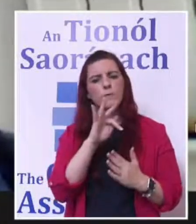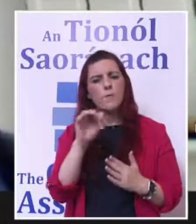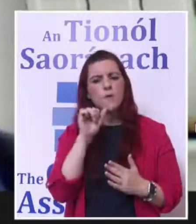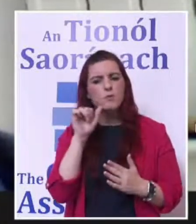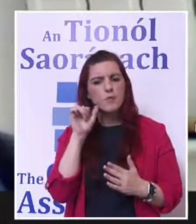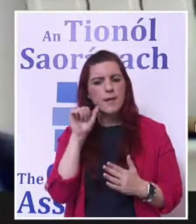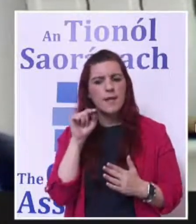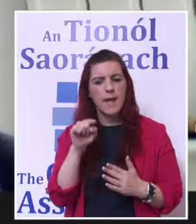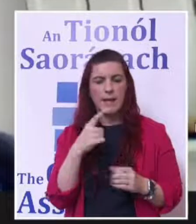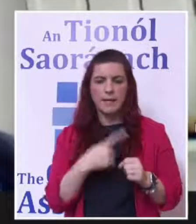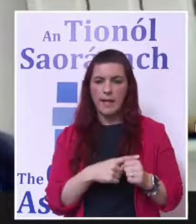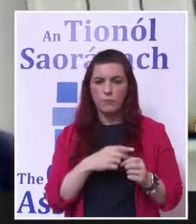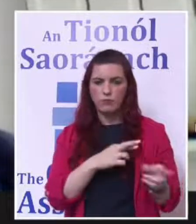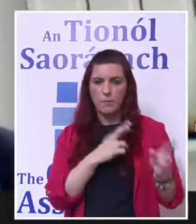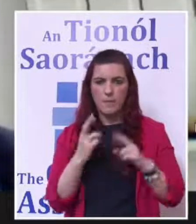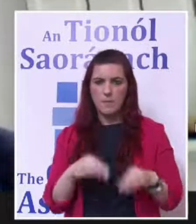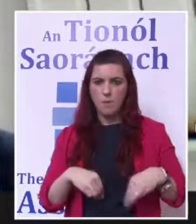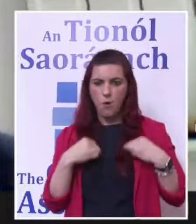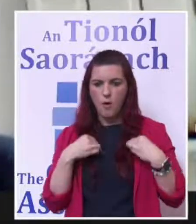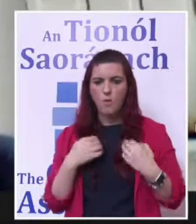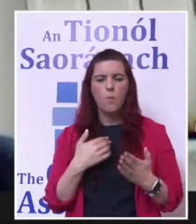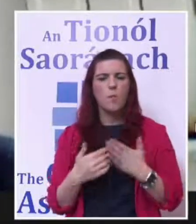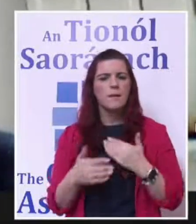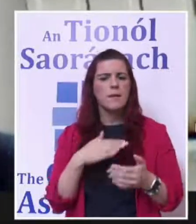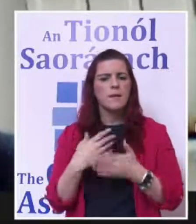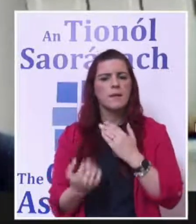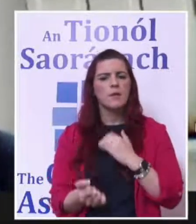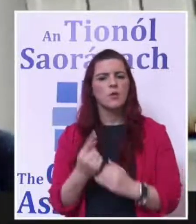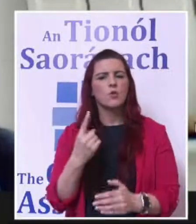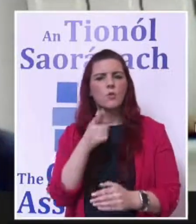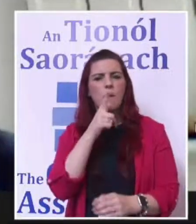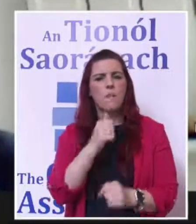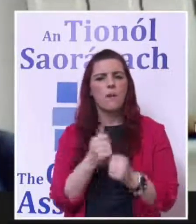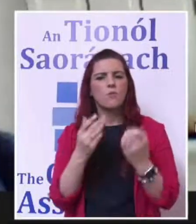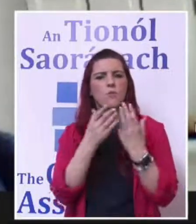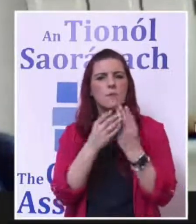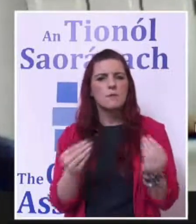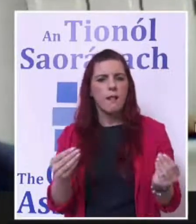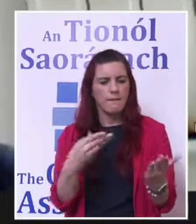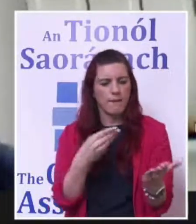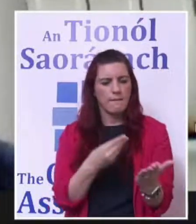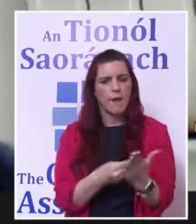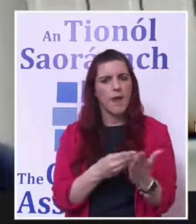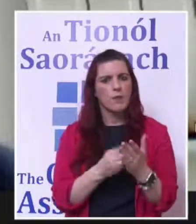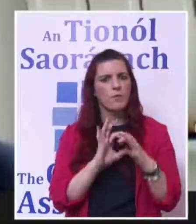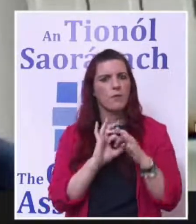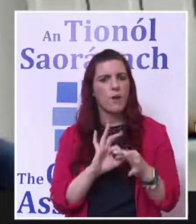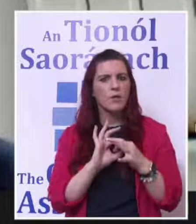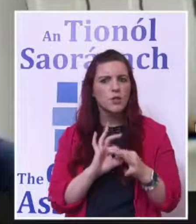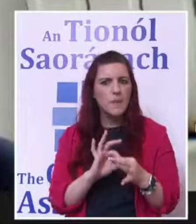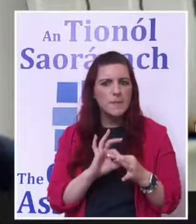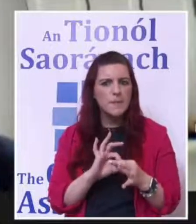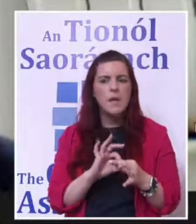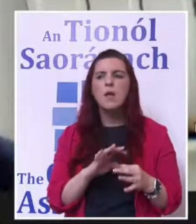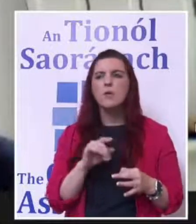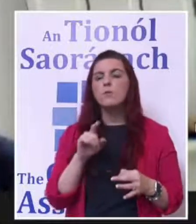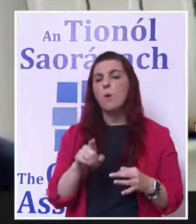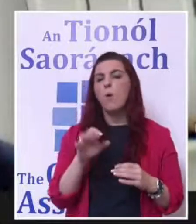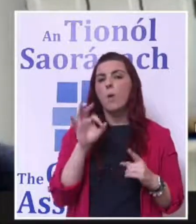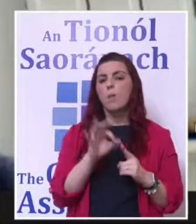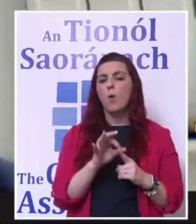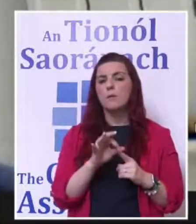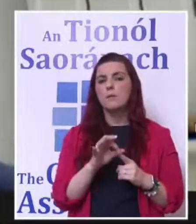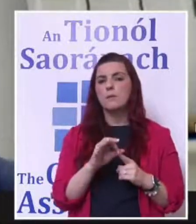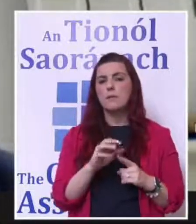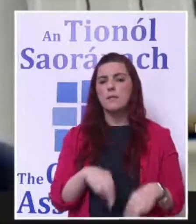highlighted again this morning from some of your questions, is the issue about resolving financial relationships. And the point was made that